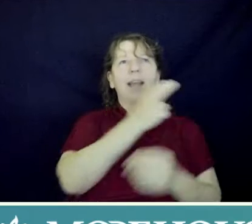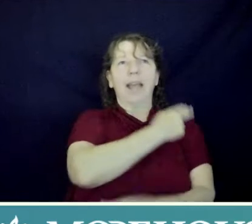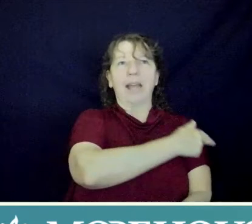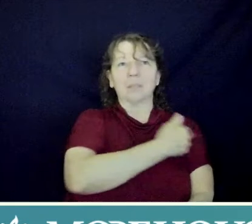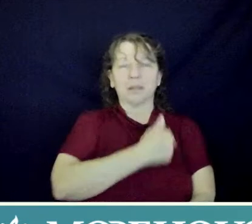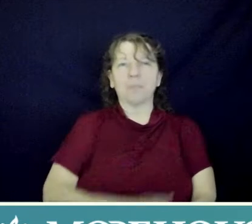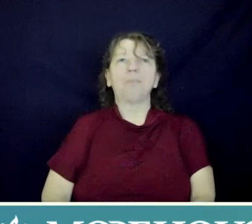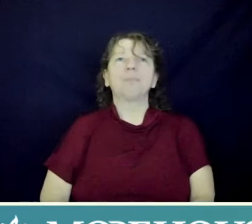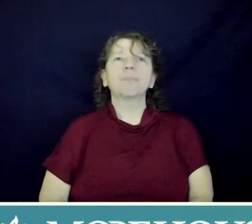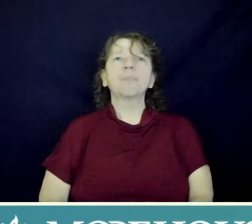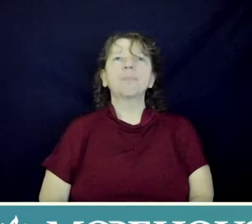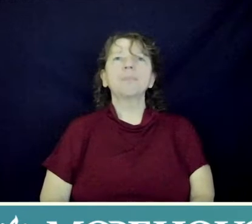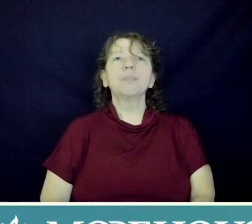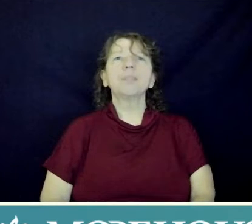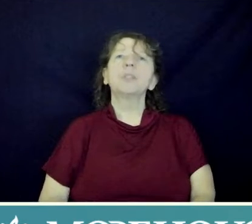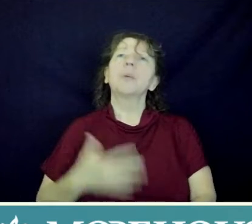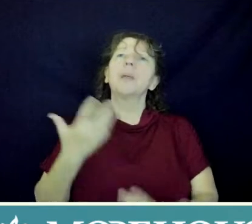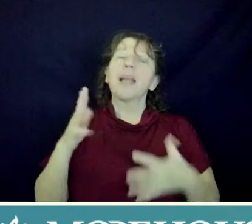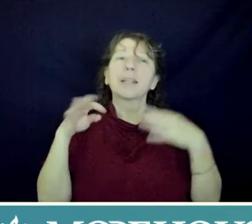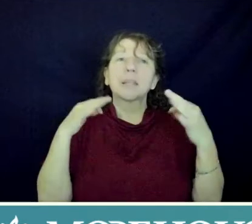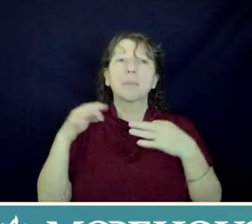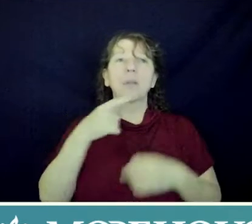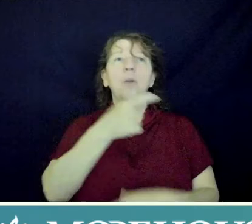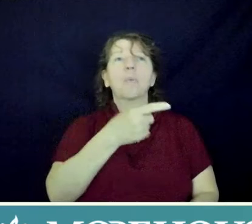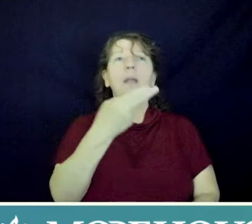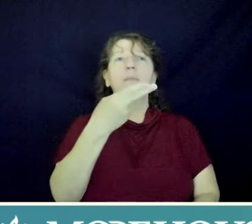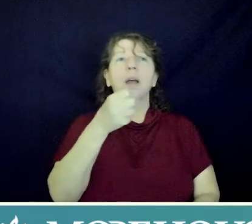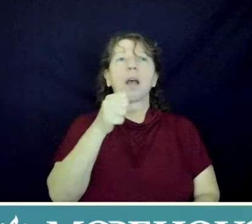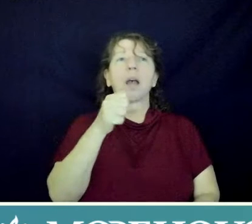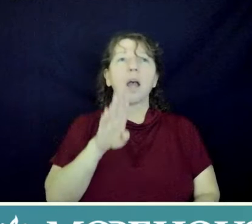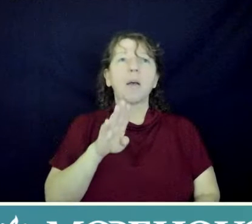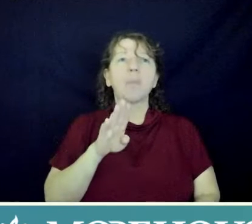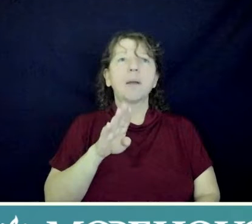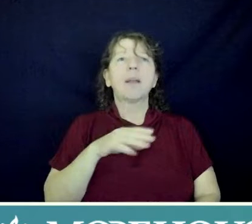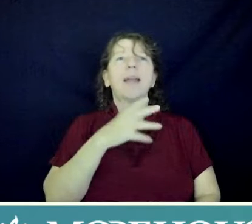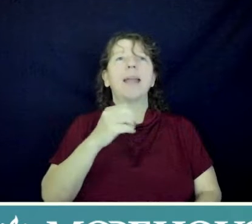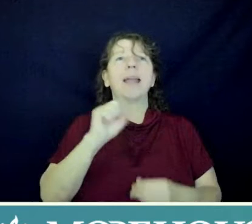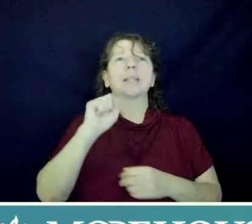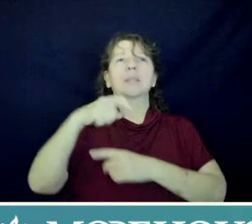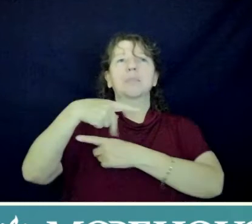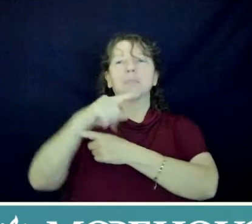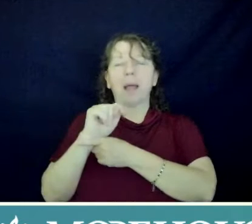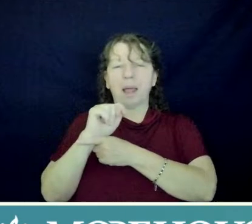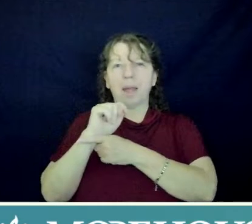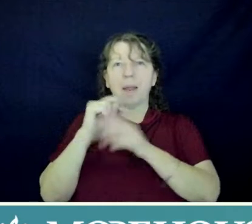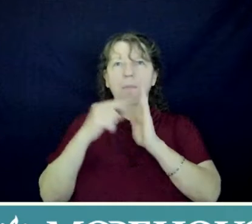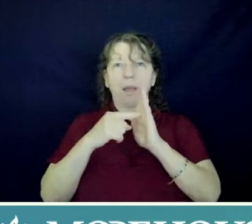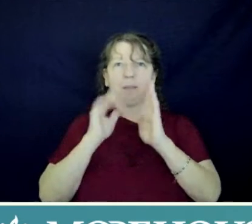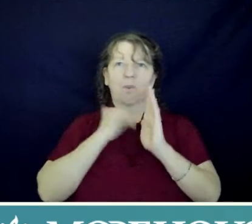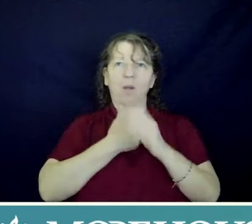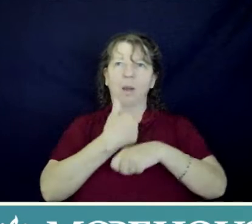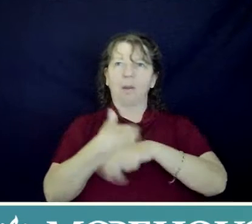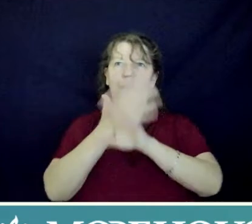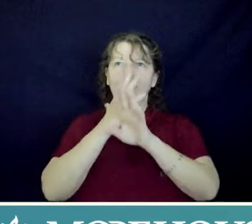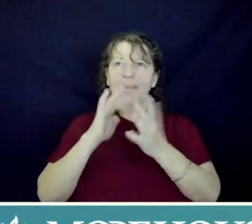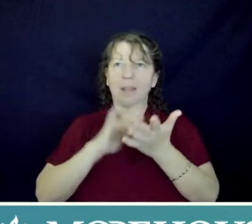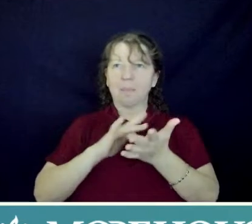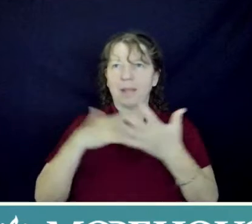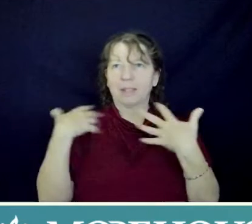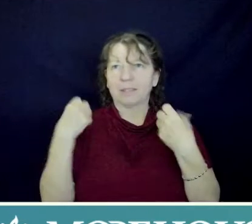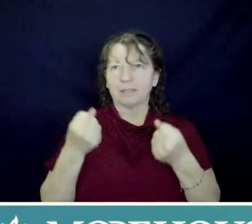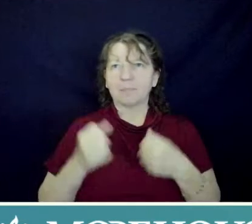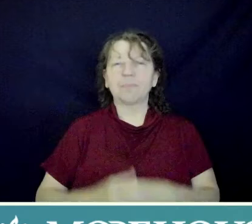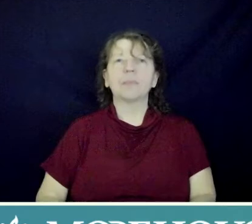mentioned earlier, we use a hub and spoke model for our telemedicine program. So the University